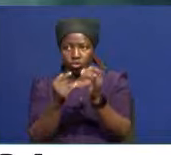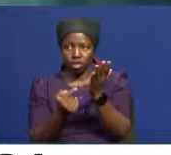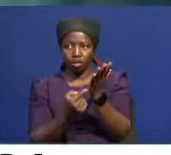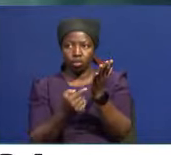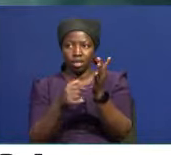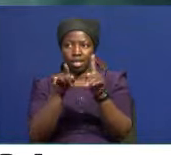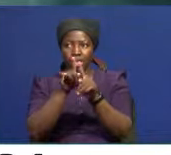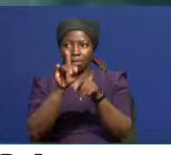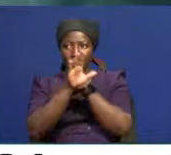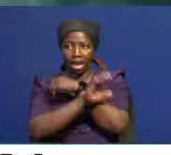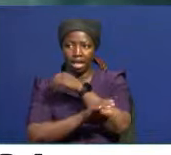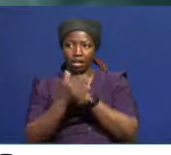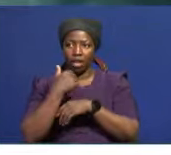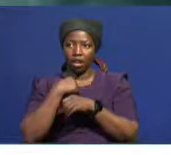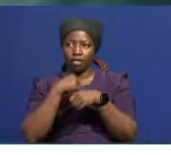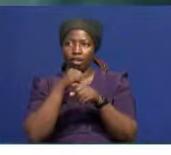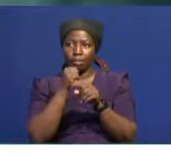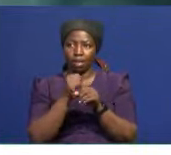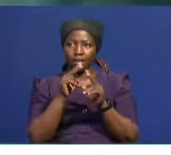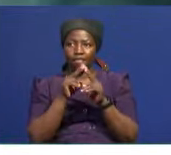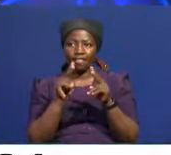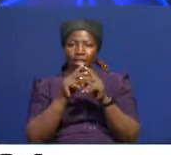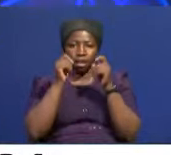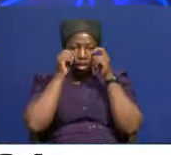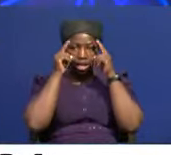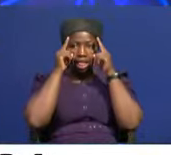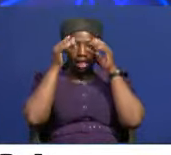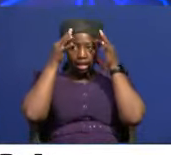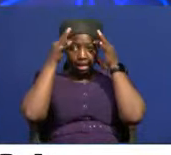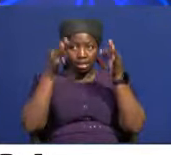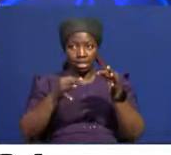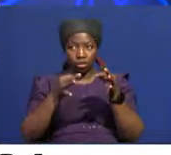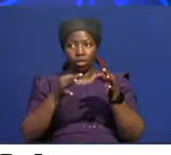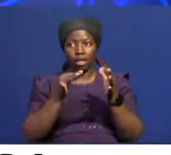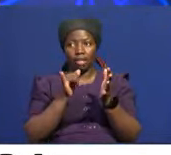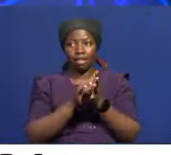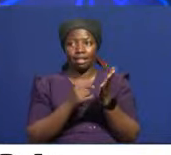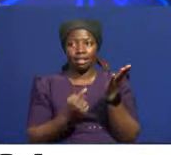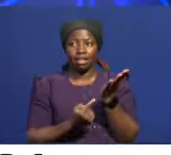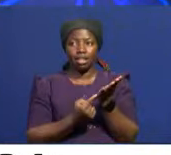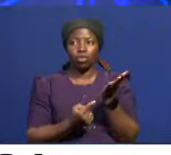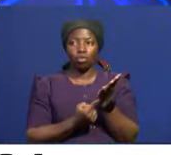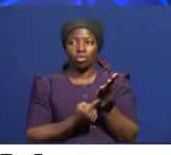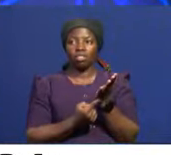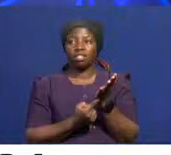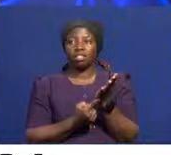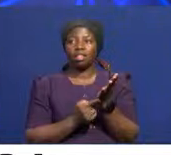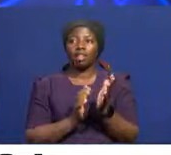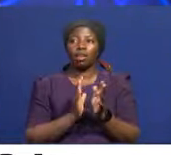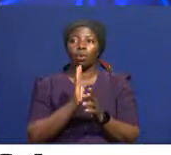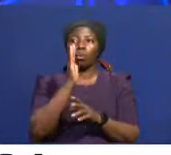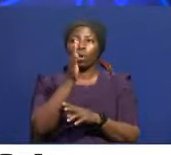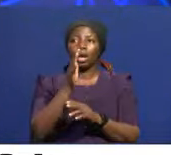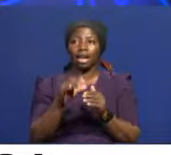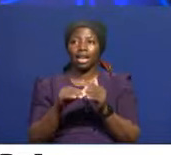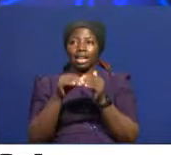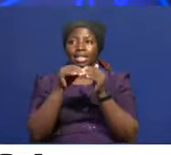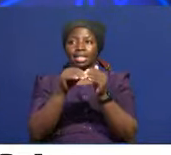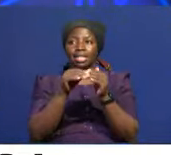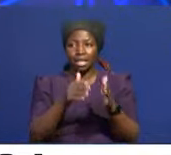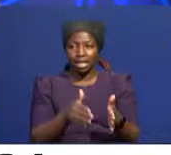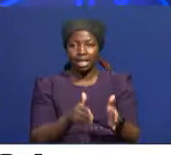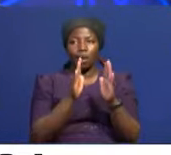As a country, we have made the very conscious decision that technology is going to inform the